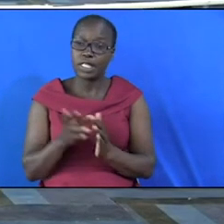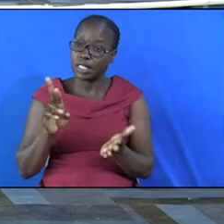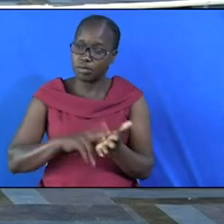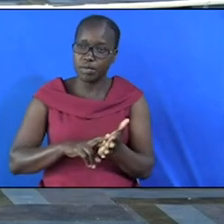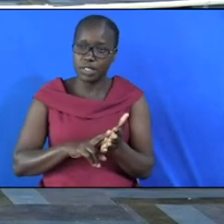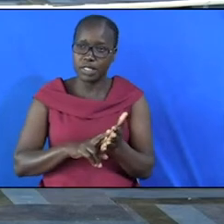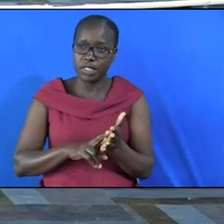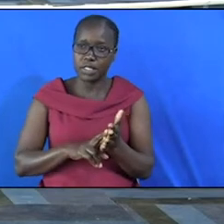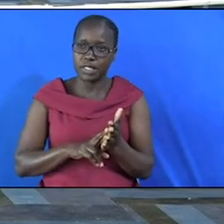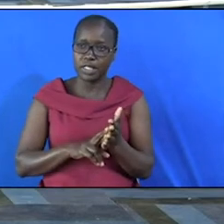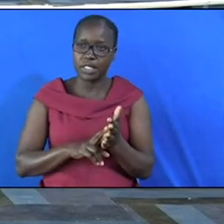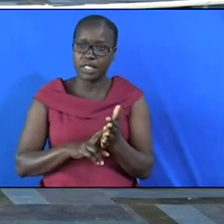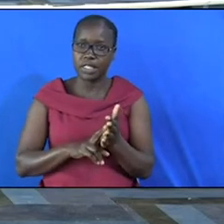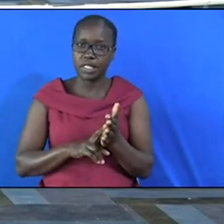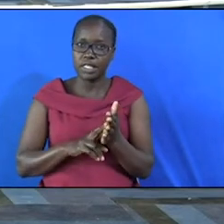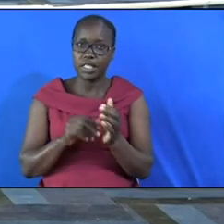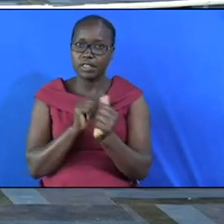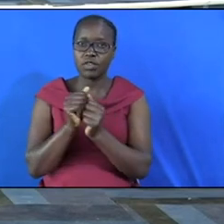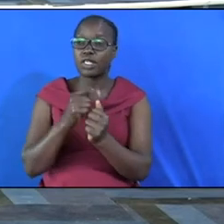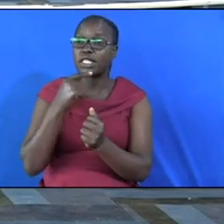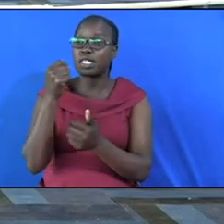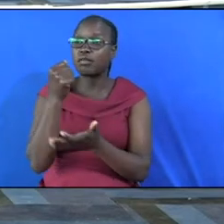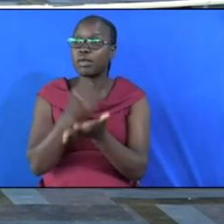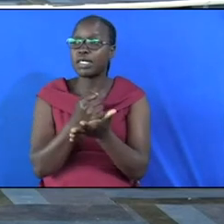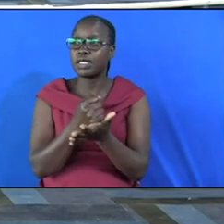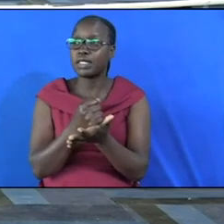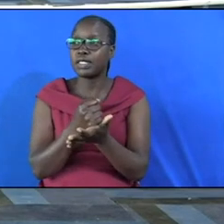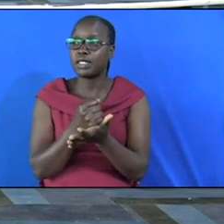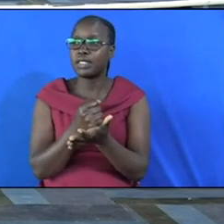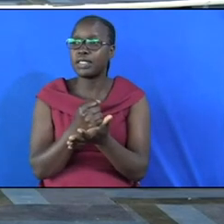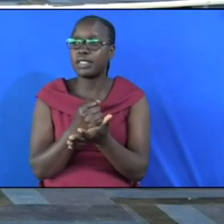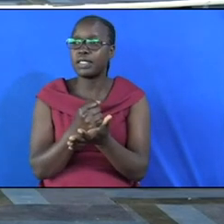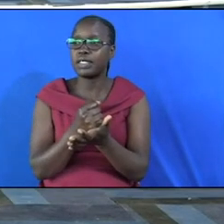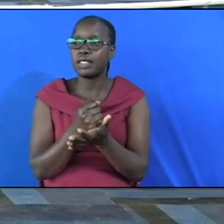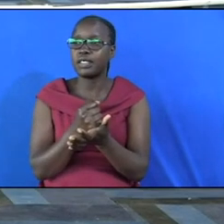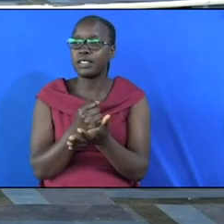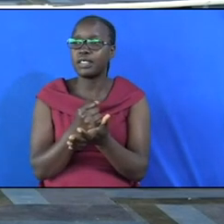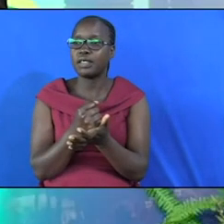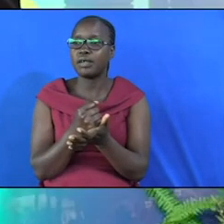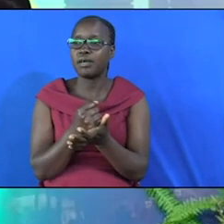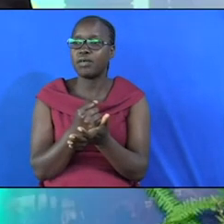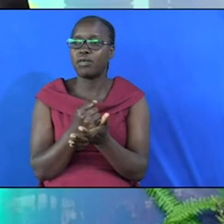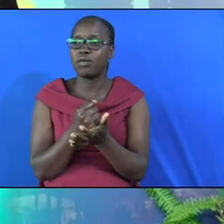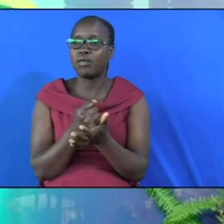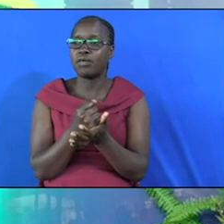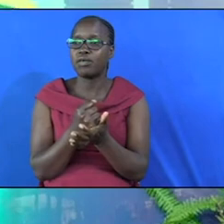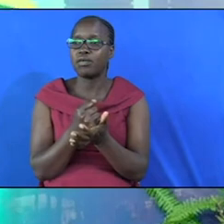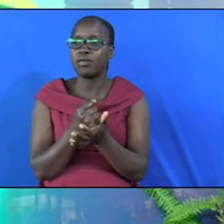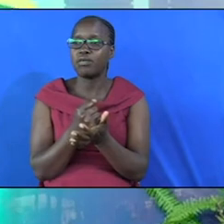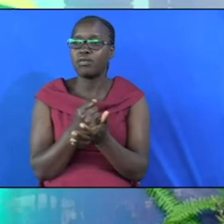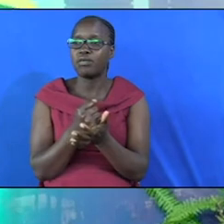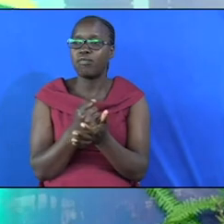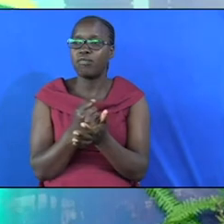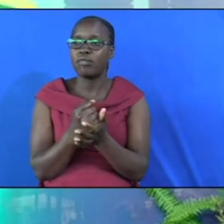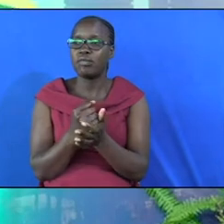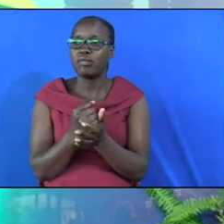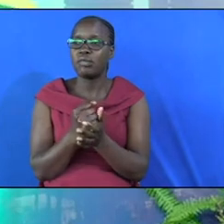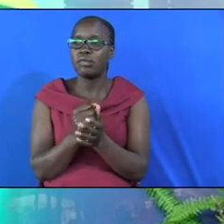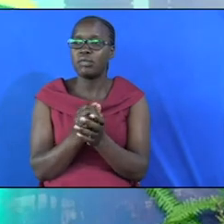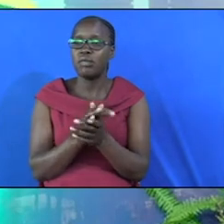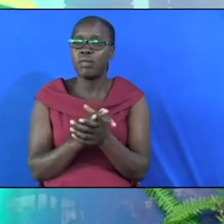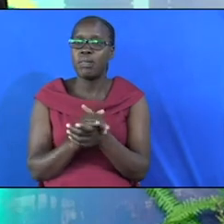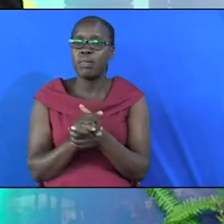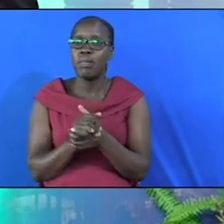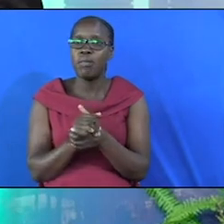repeat the reading. If you are with me, say amen. As I repeat the reading, Revelation